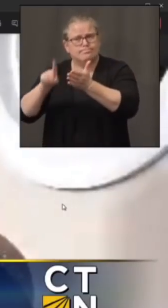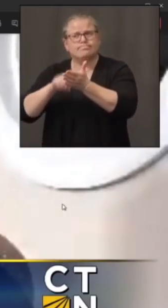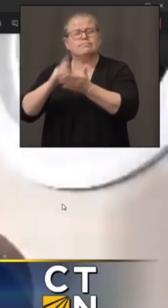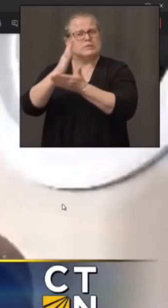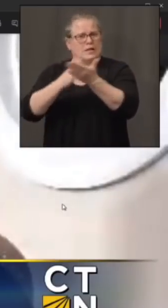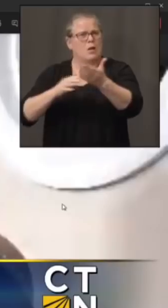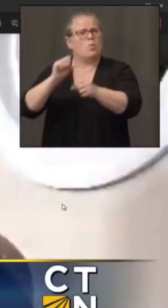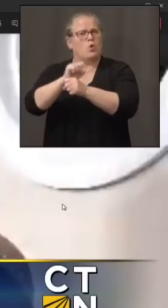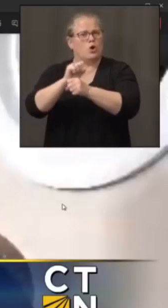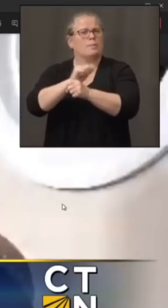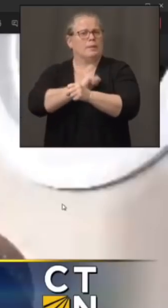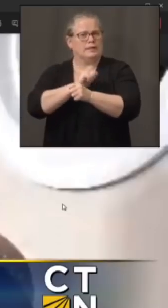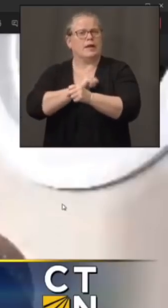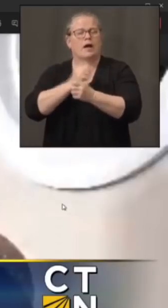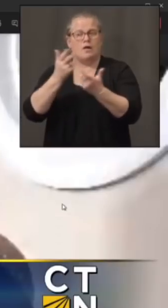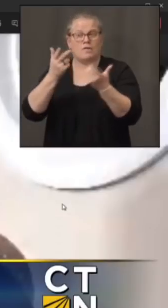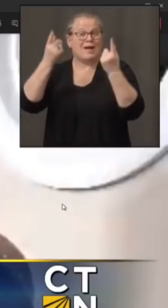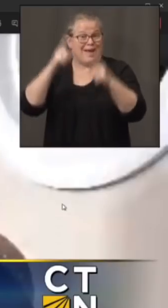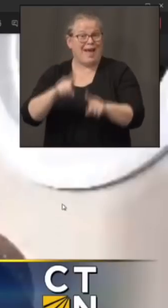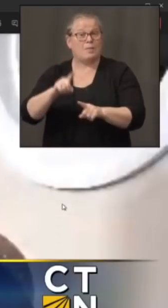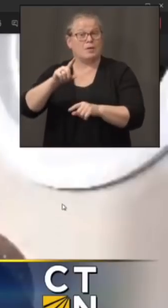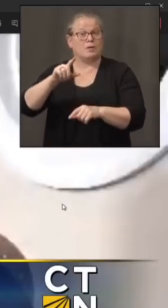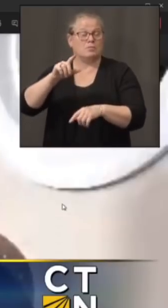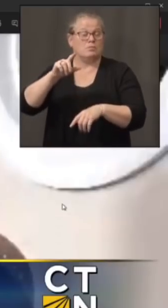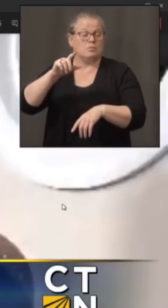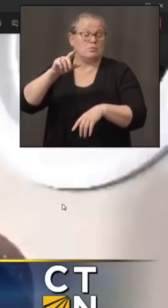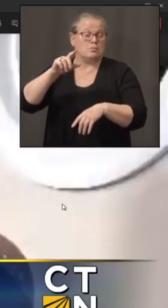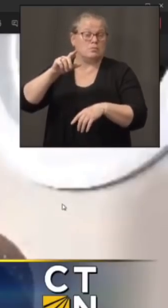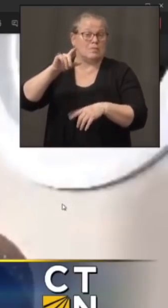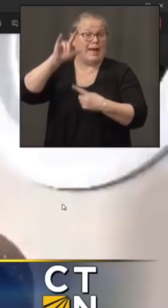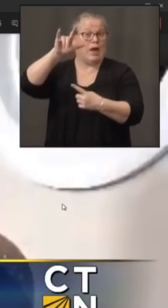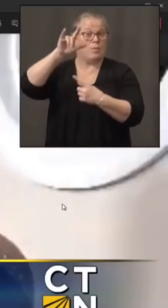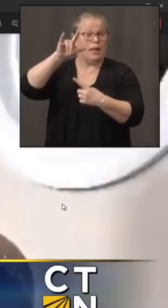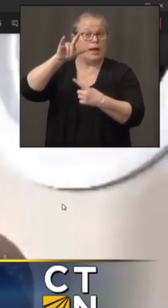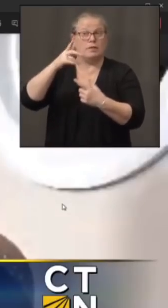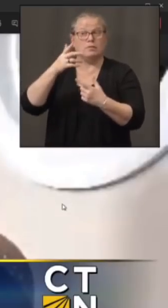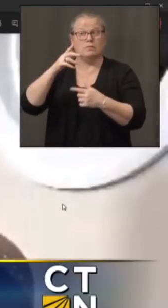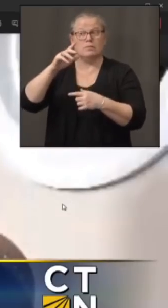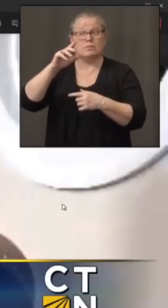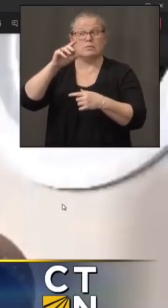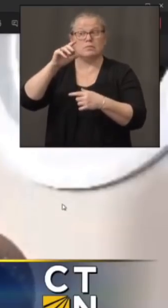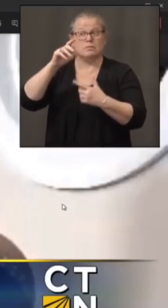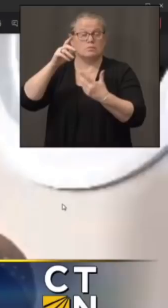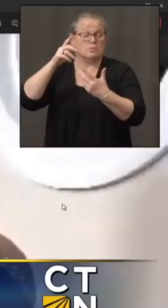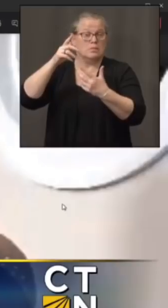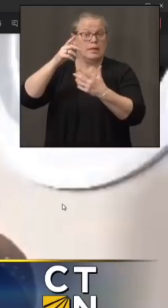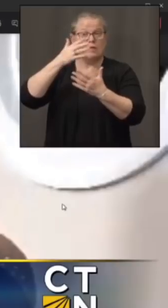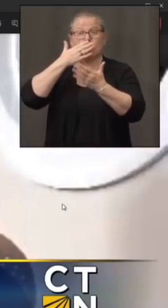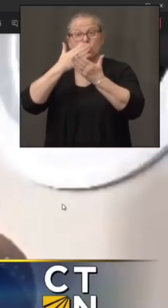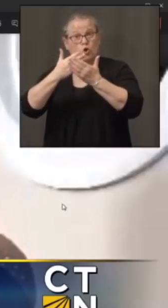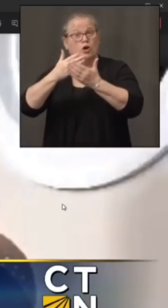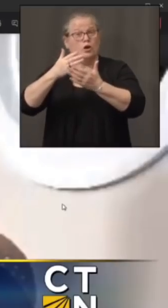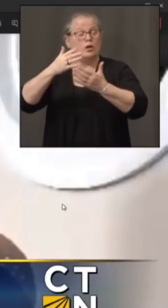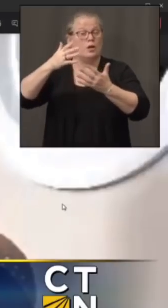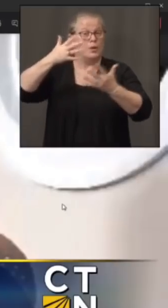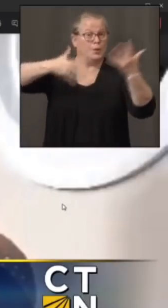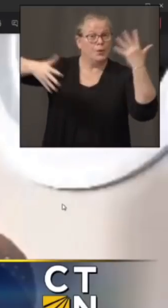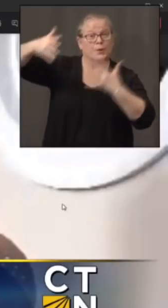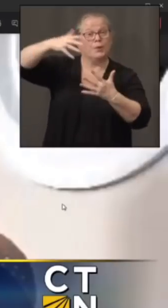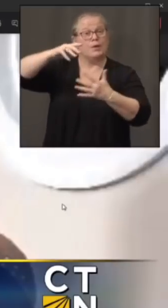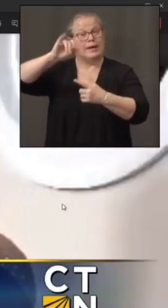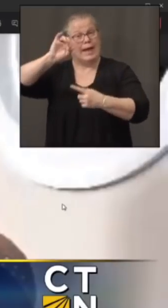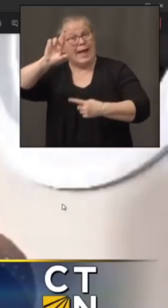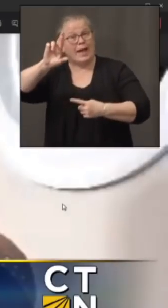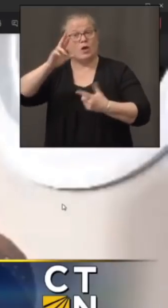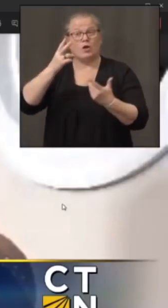planes is very high. But, you know, if you have a plane with a high prevalence of infection in a high prevalence environment and you're near